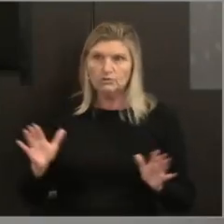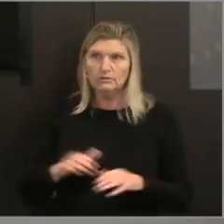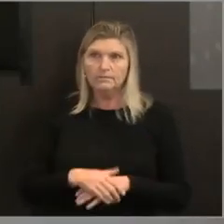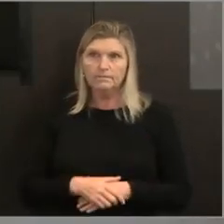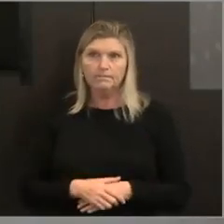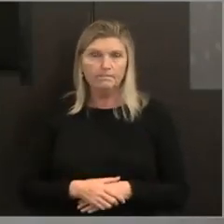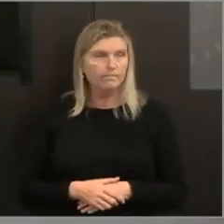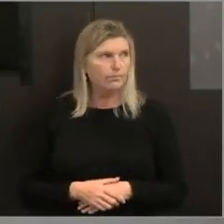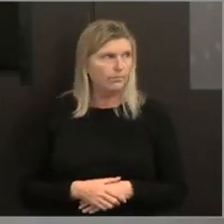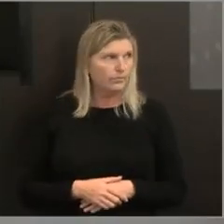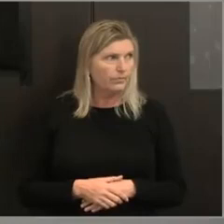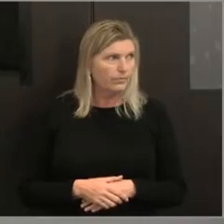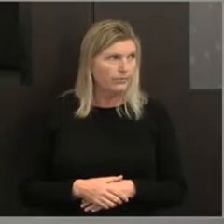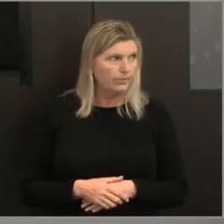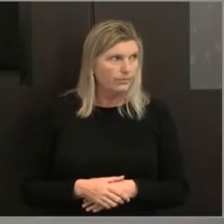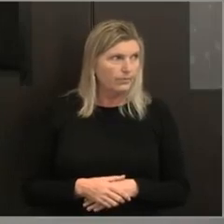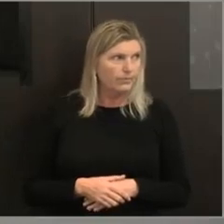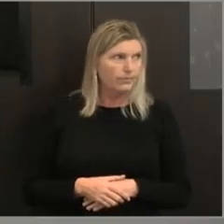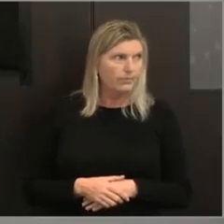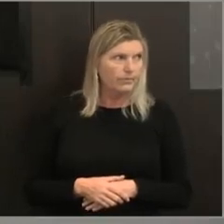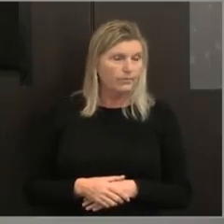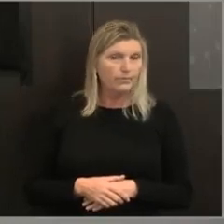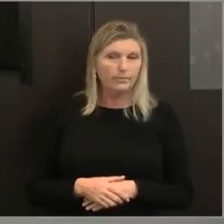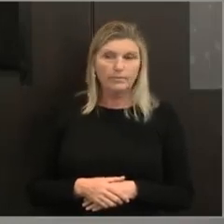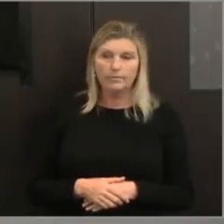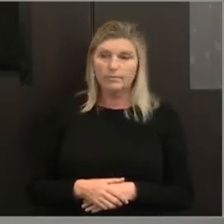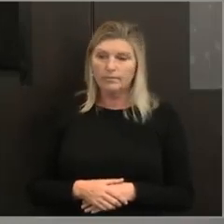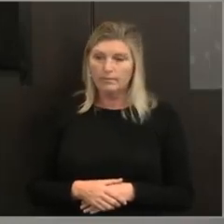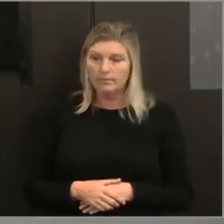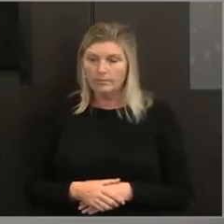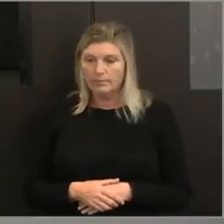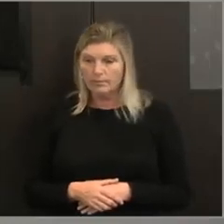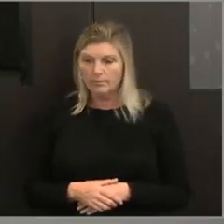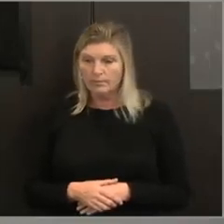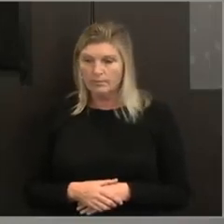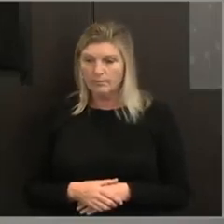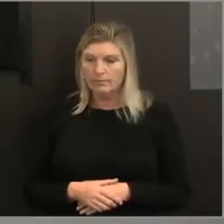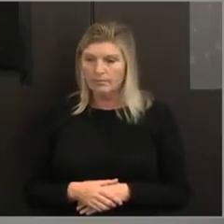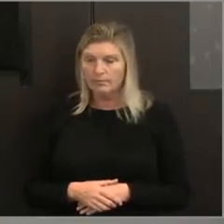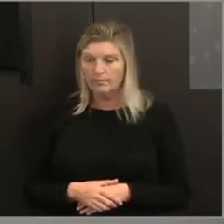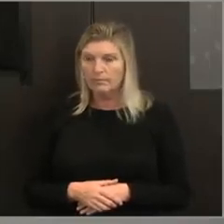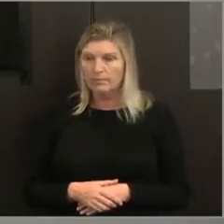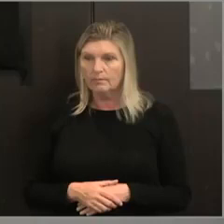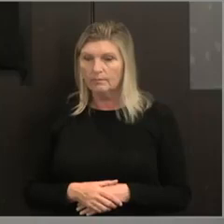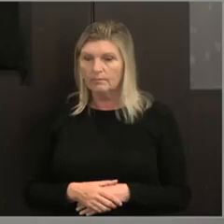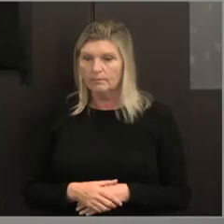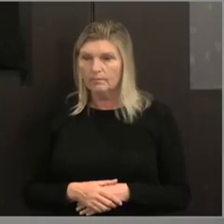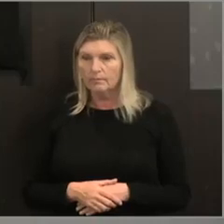But because our people in the constitutional transformation process